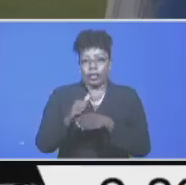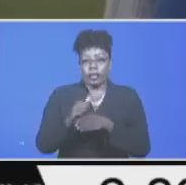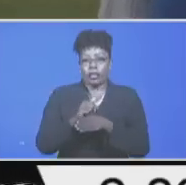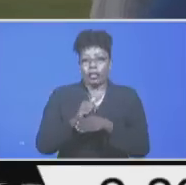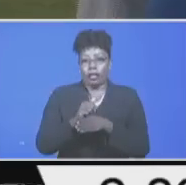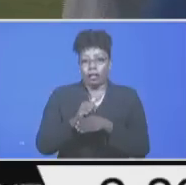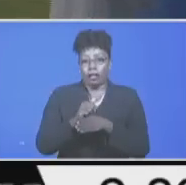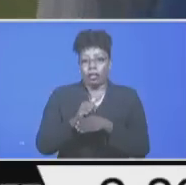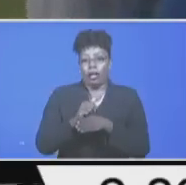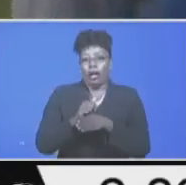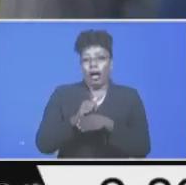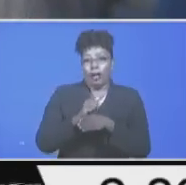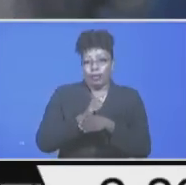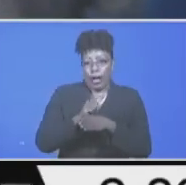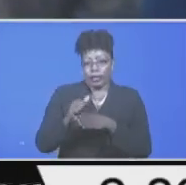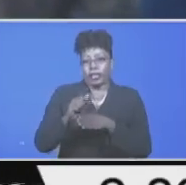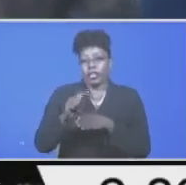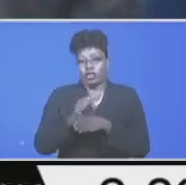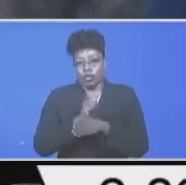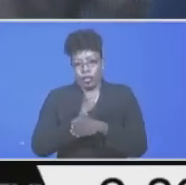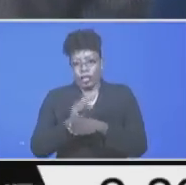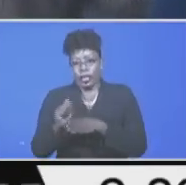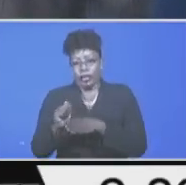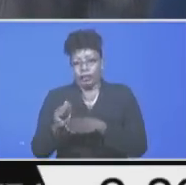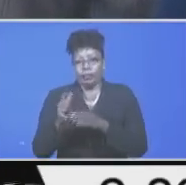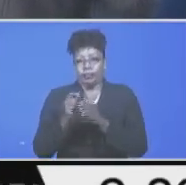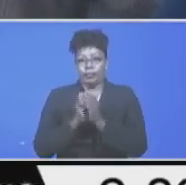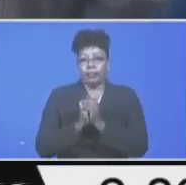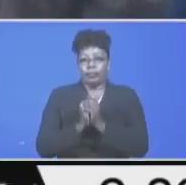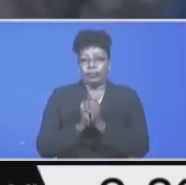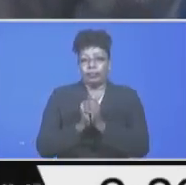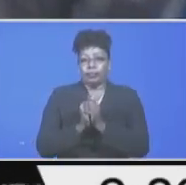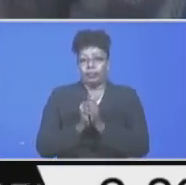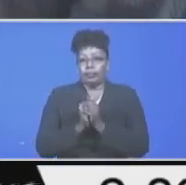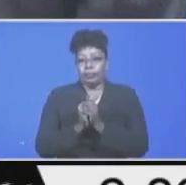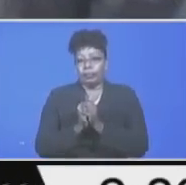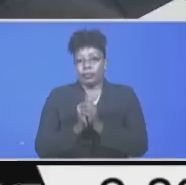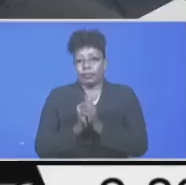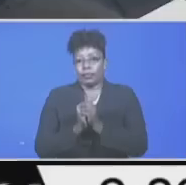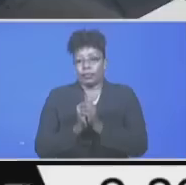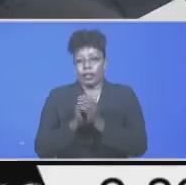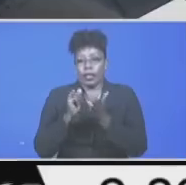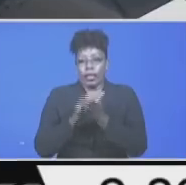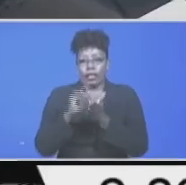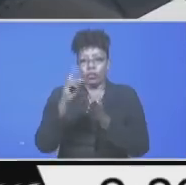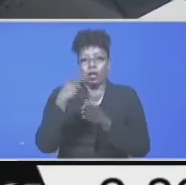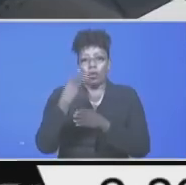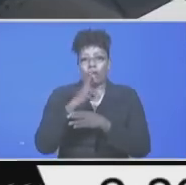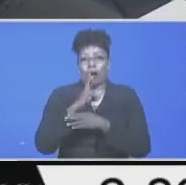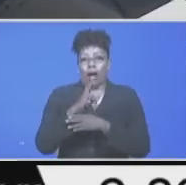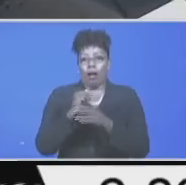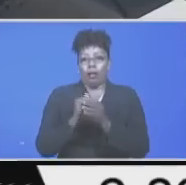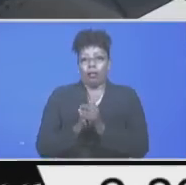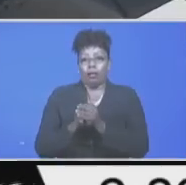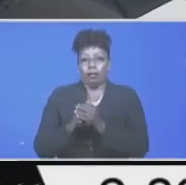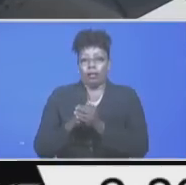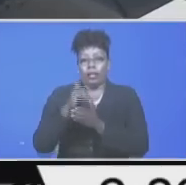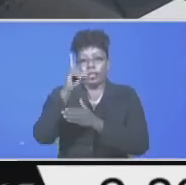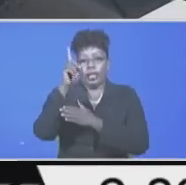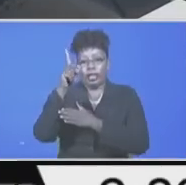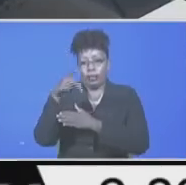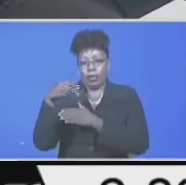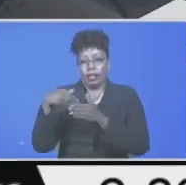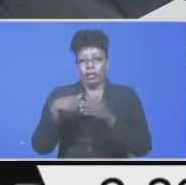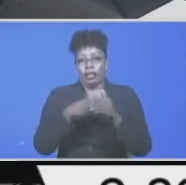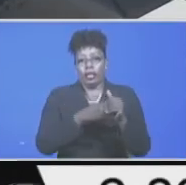and off the Defense Force ships to make sure they're comfortable with it, okay? That's where we are. Deputy Director of the Bahamas Department